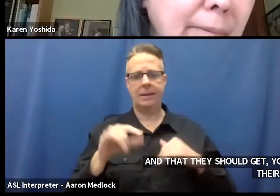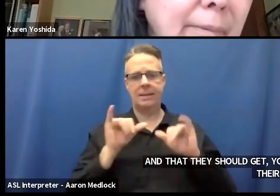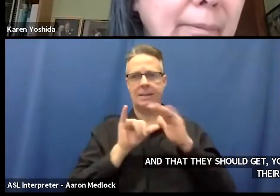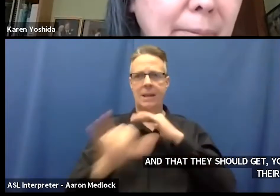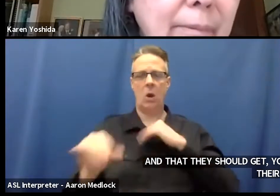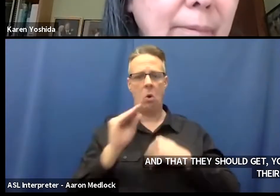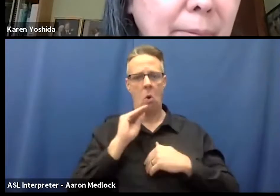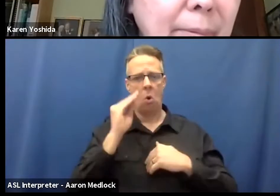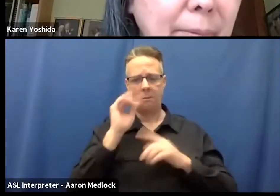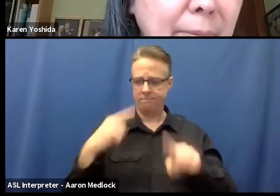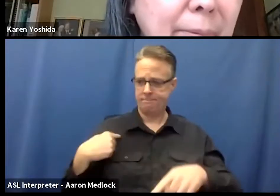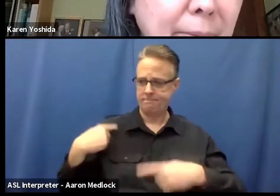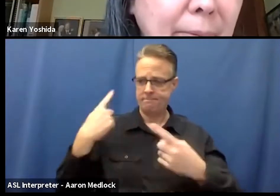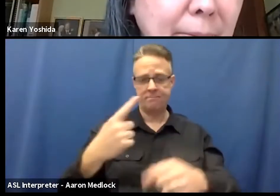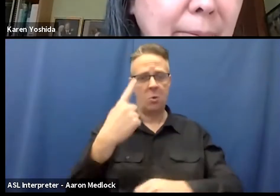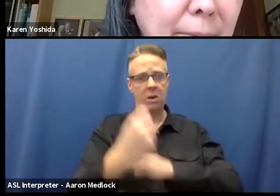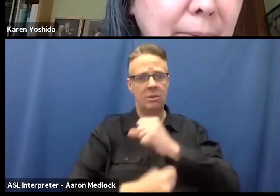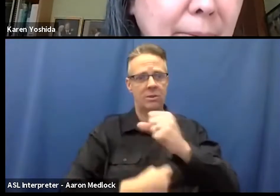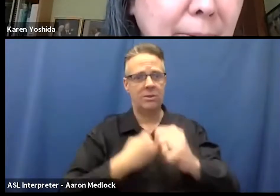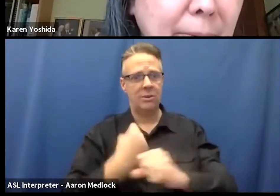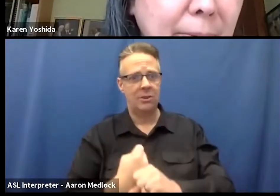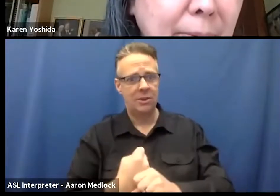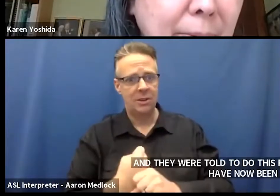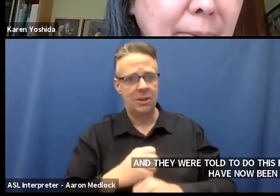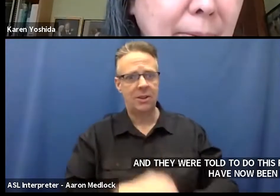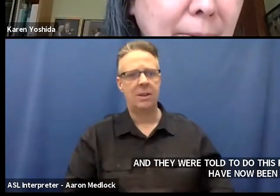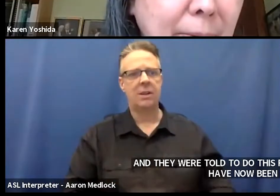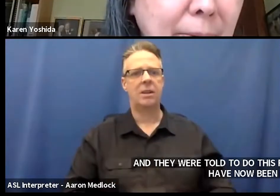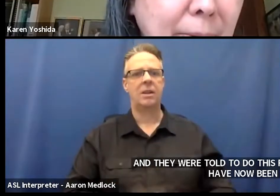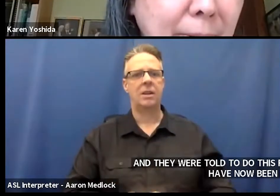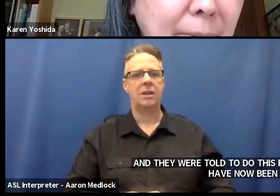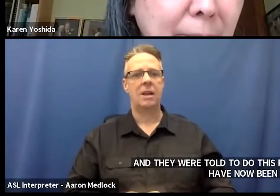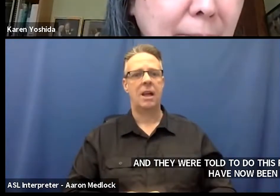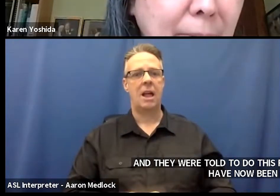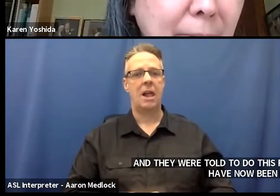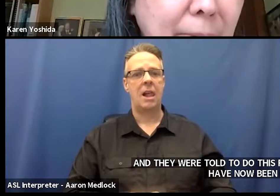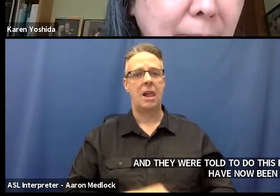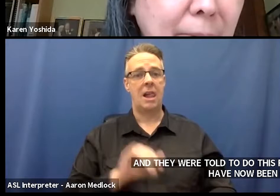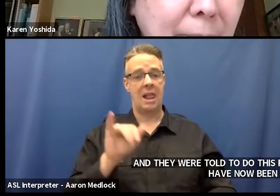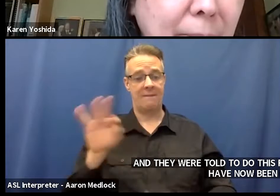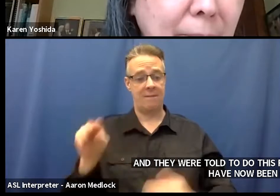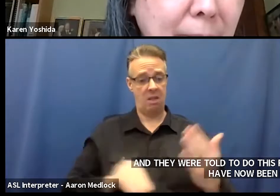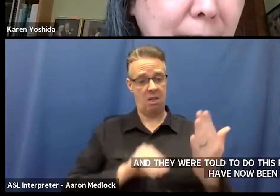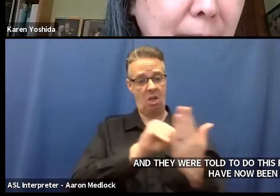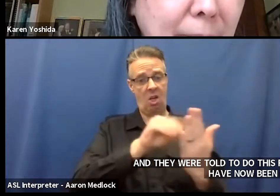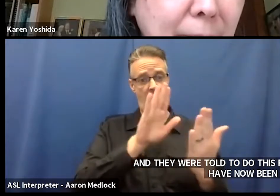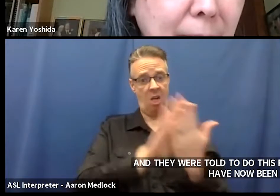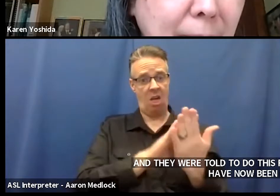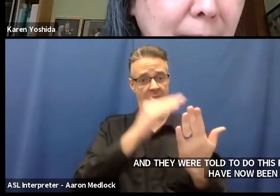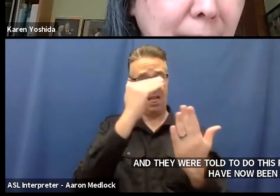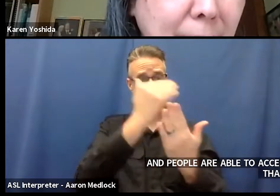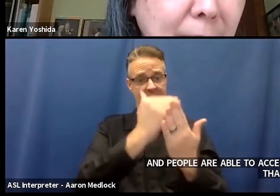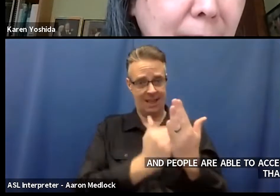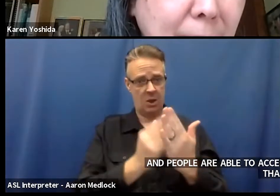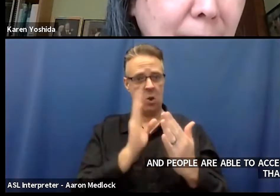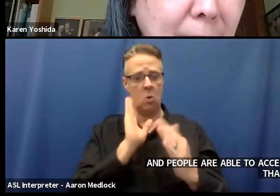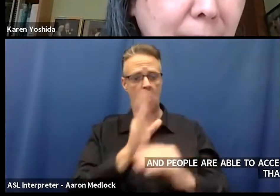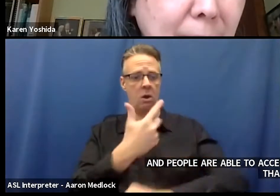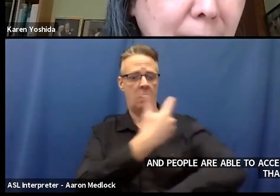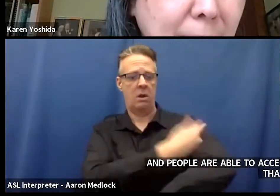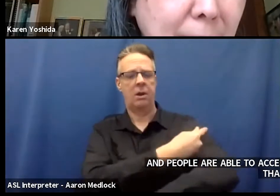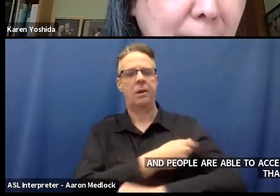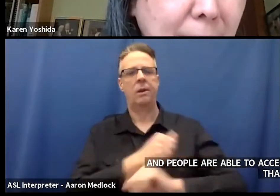And people are able to access the vaccine if they were on that list. They've been put into what's called Group